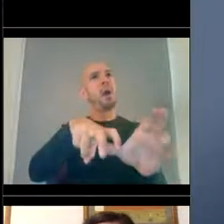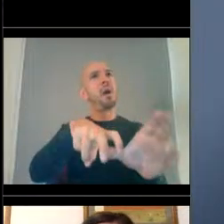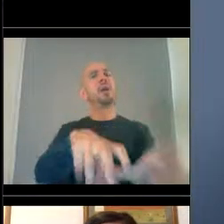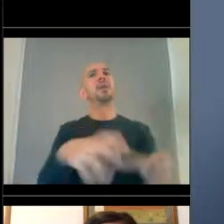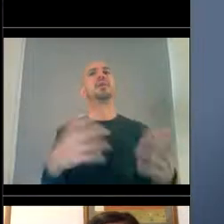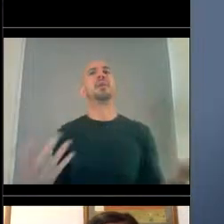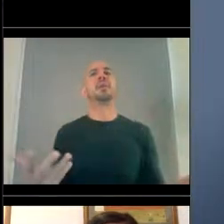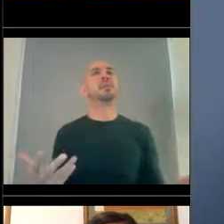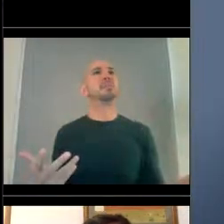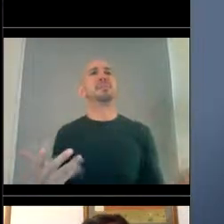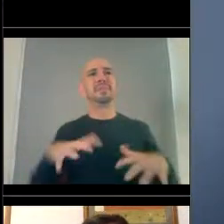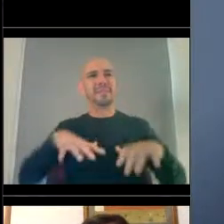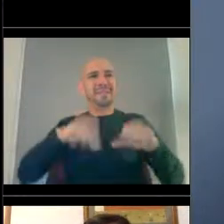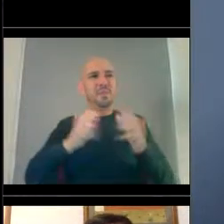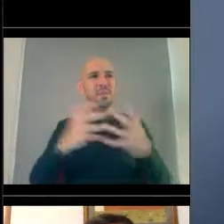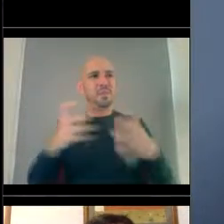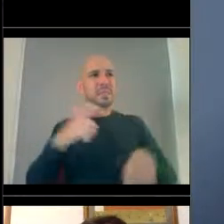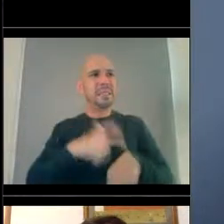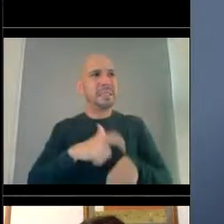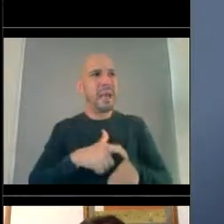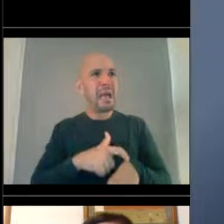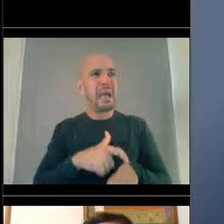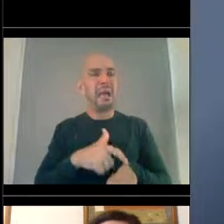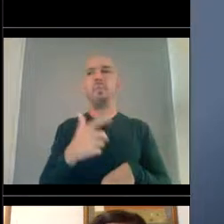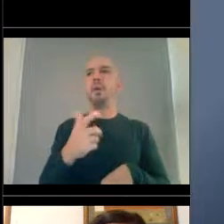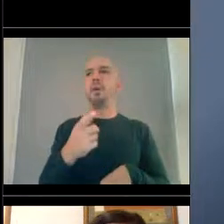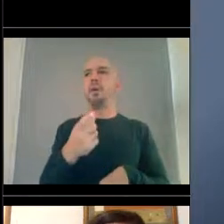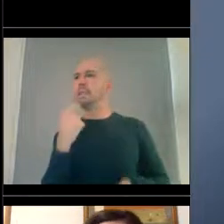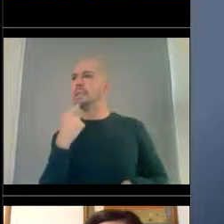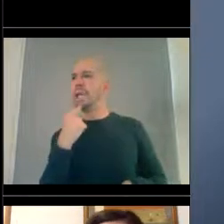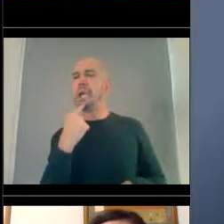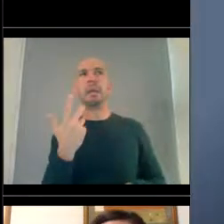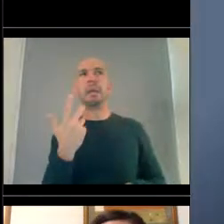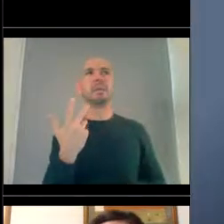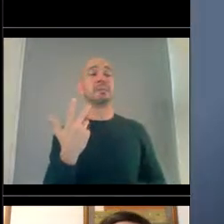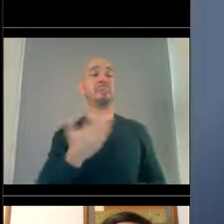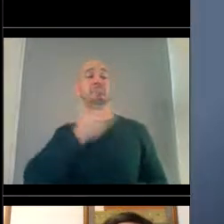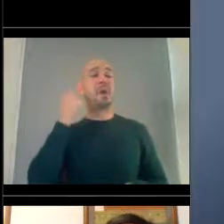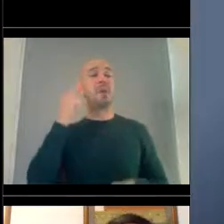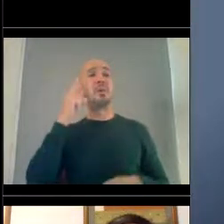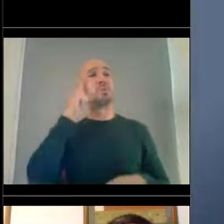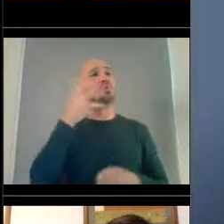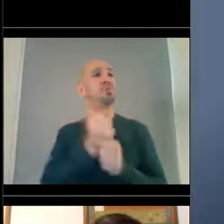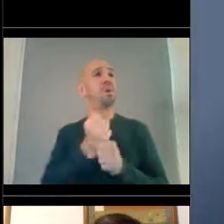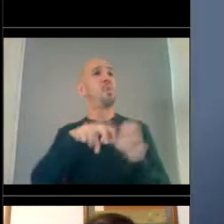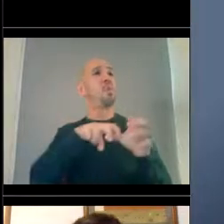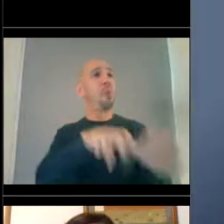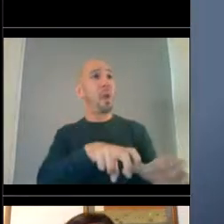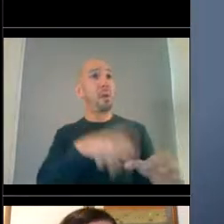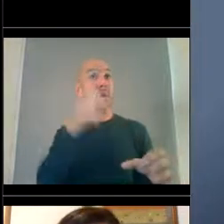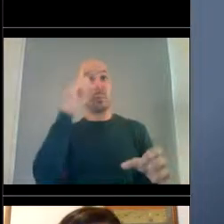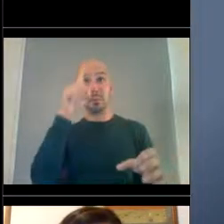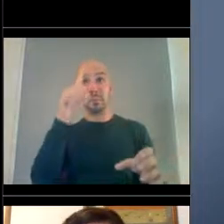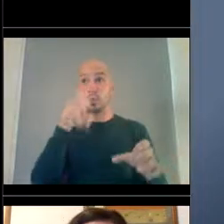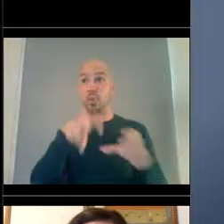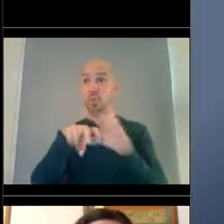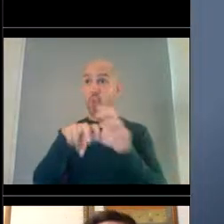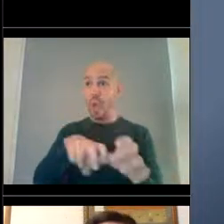know saying that if they were able to get a a ride or something uh it would take maybe 20 minutes versus like an